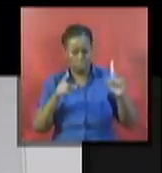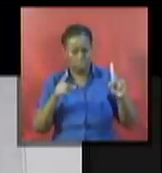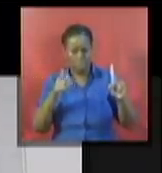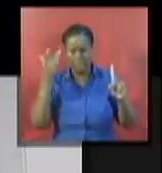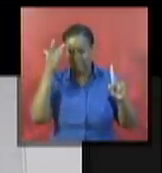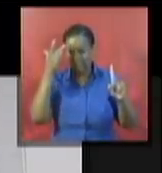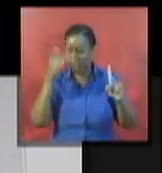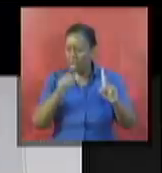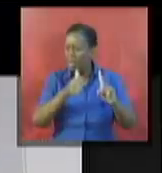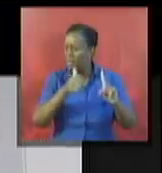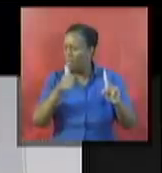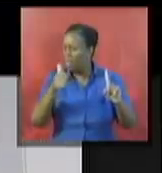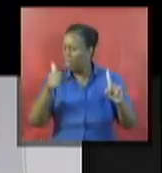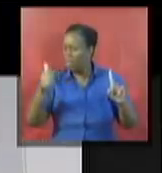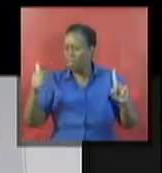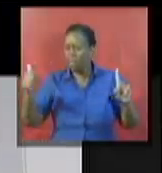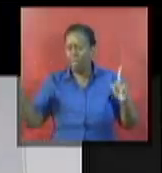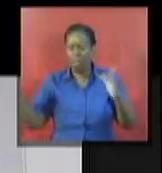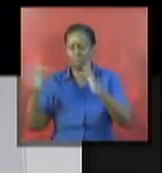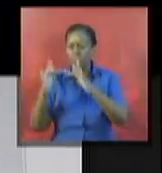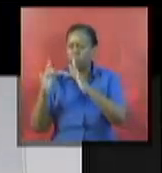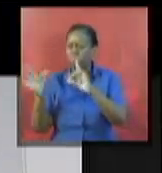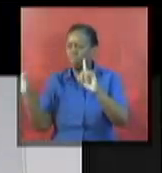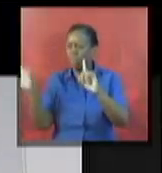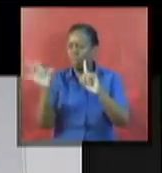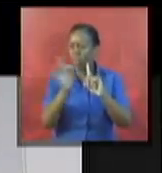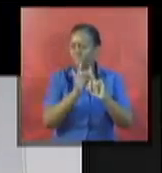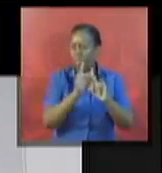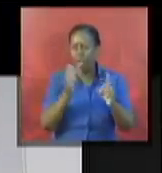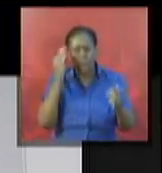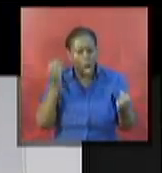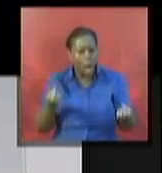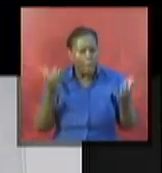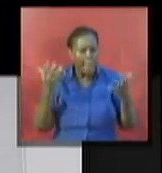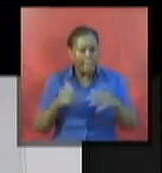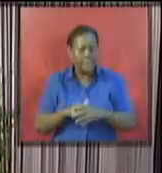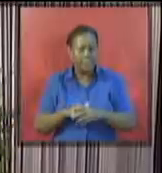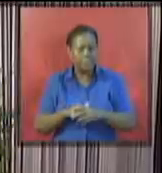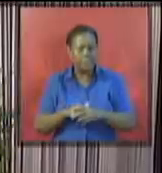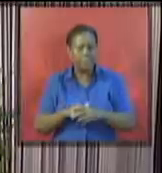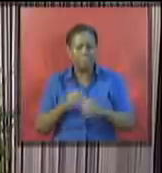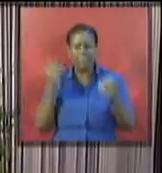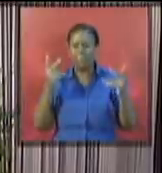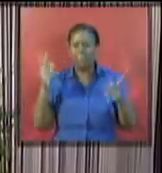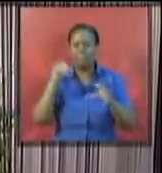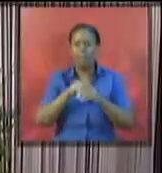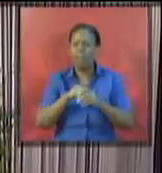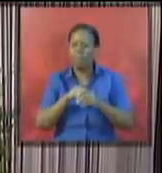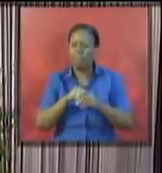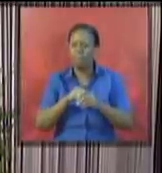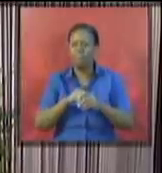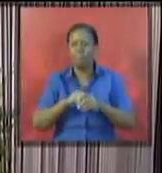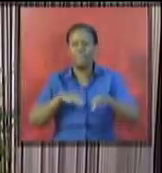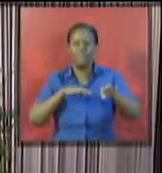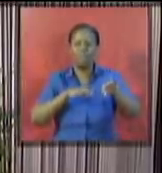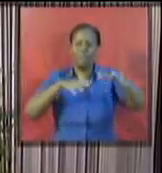at election related activities, campaigning, motorcades, that sort of thing? Okay, so I'll take the first question first. New measures